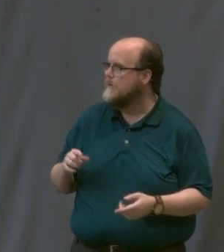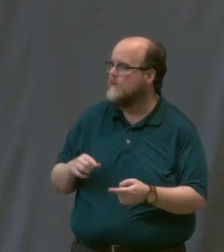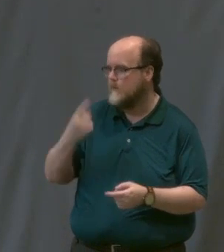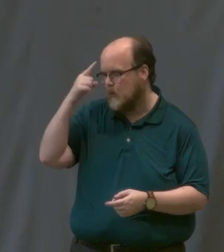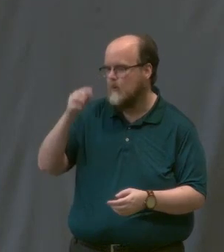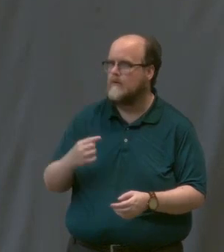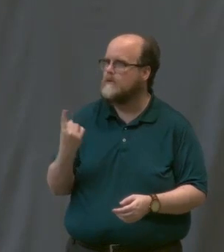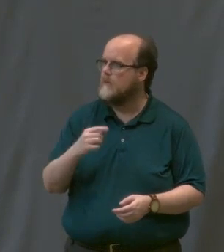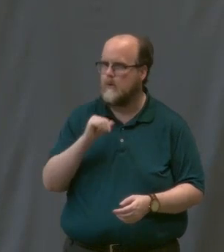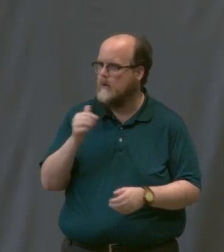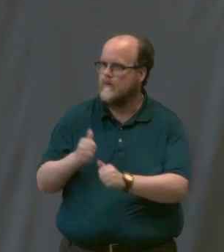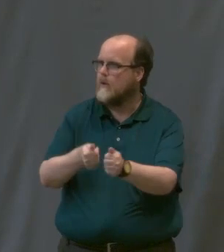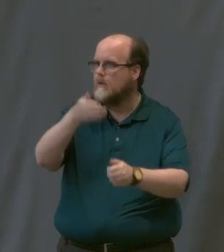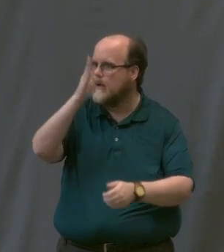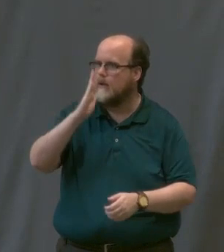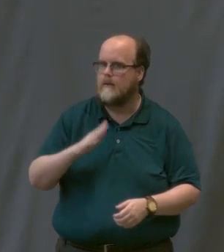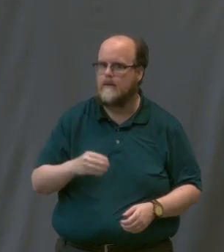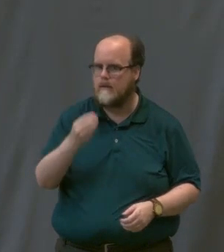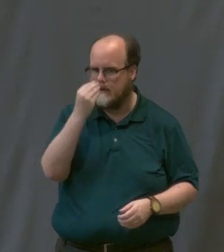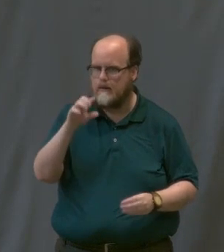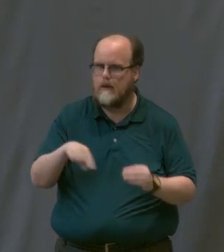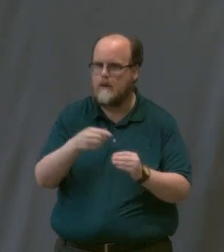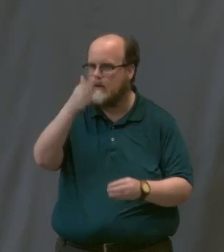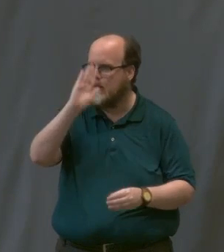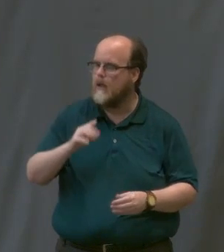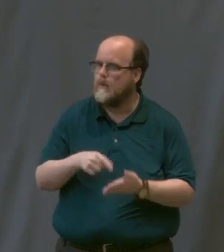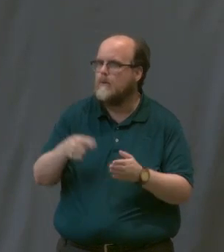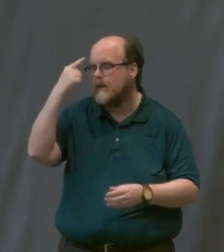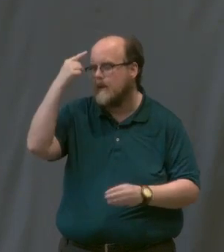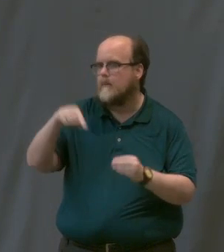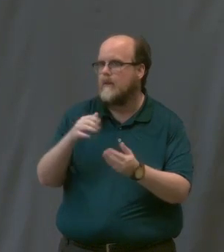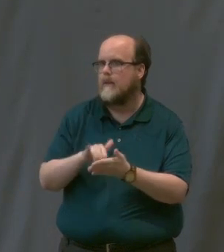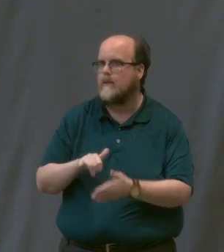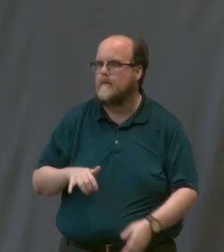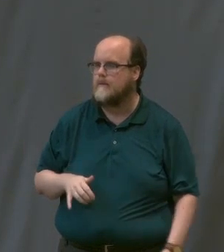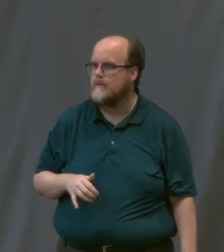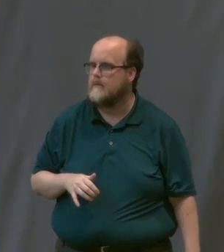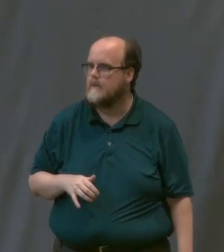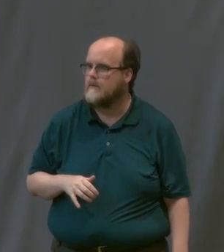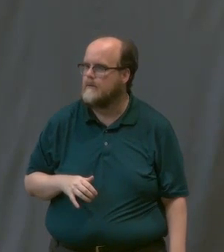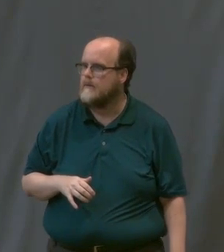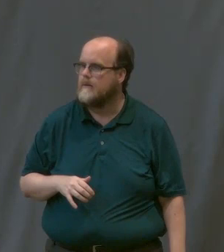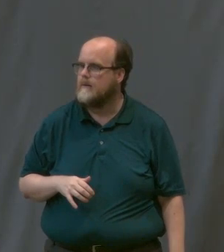didn't care one way or the other about God. What are your thoughts on that?